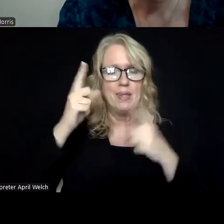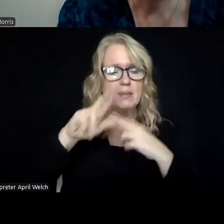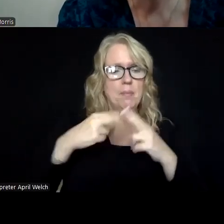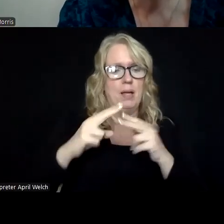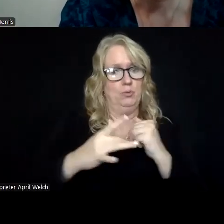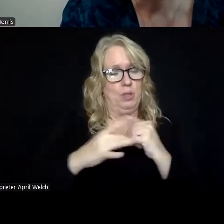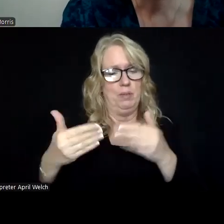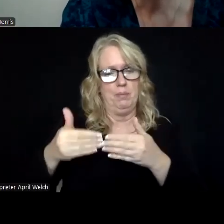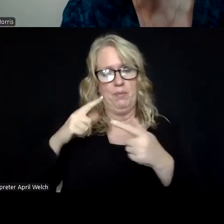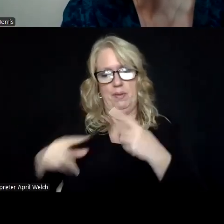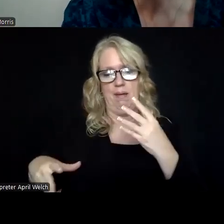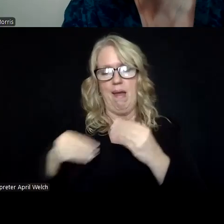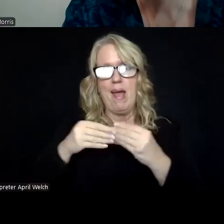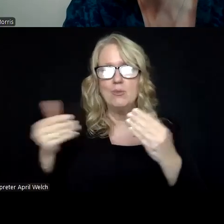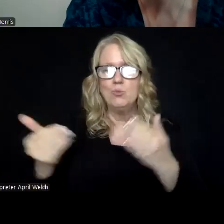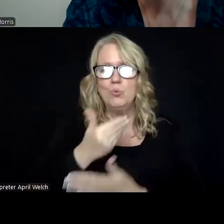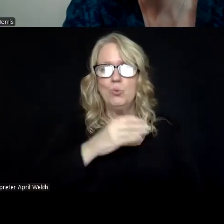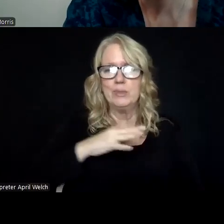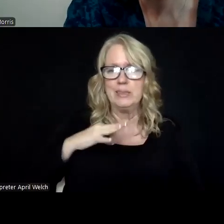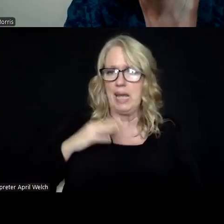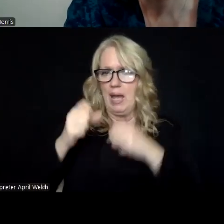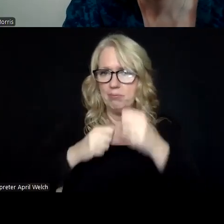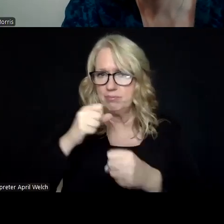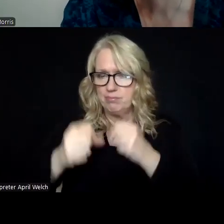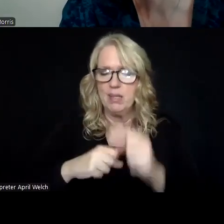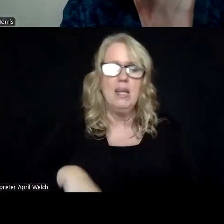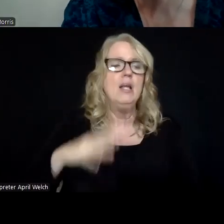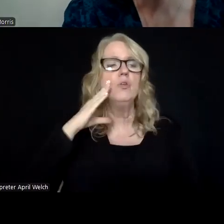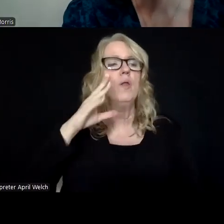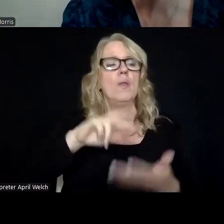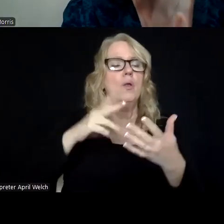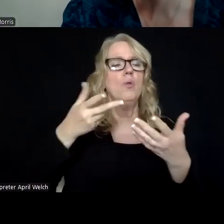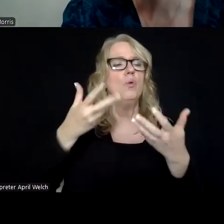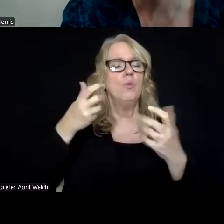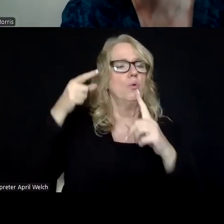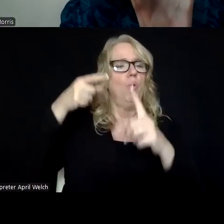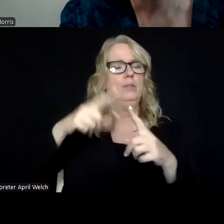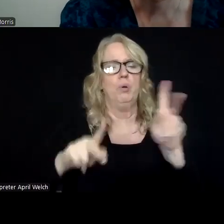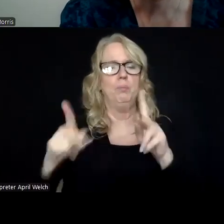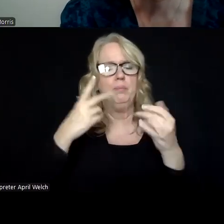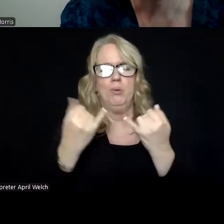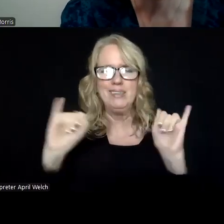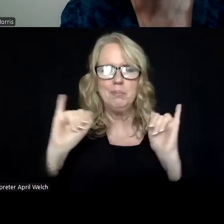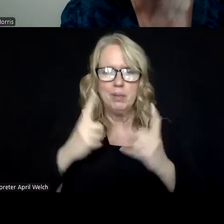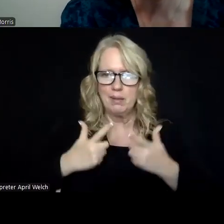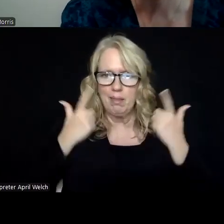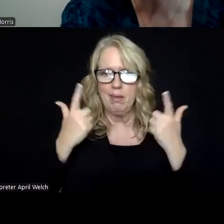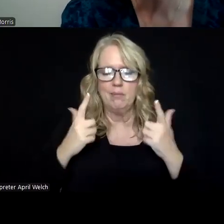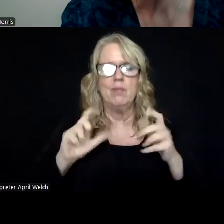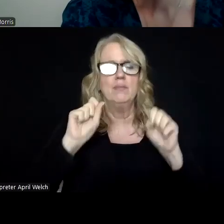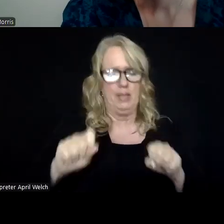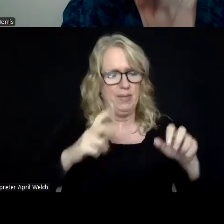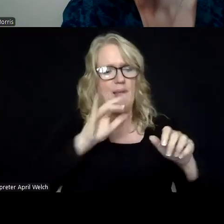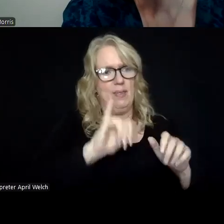they add staff. And that's so that people can live as independently as possible. But again, this concept is transferable to the work we